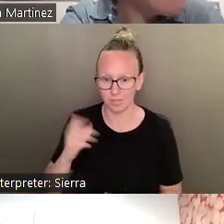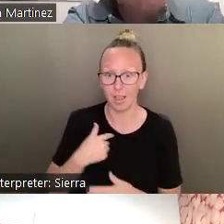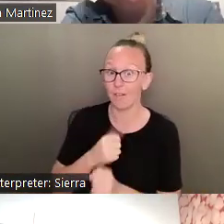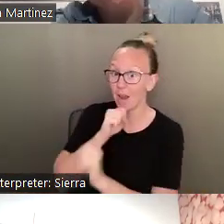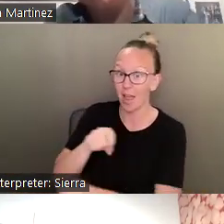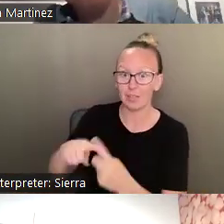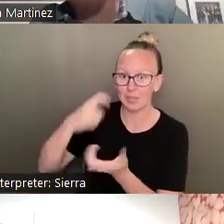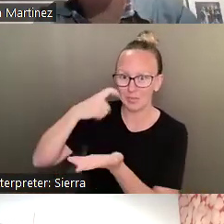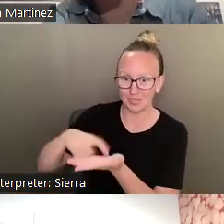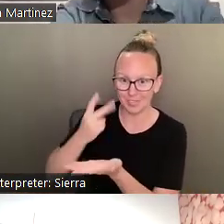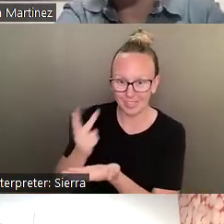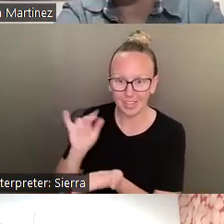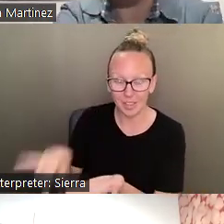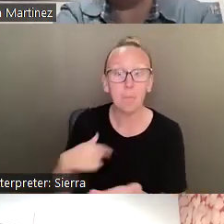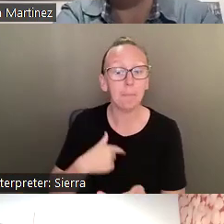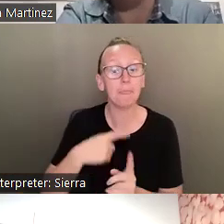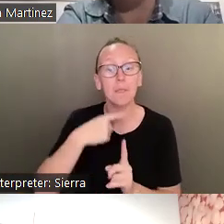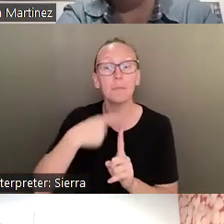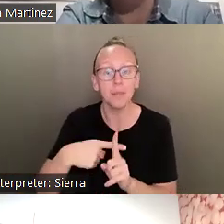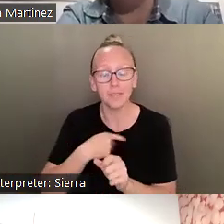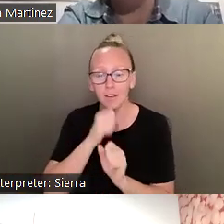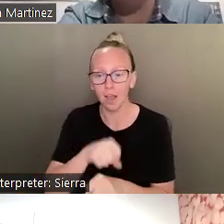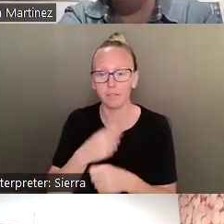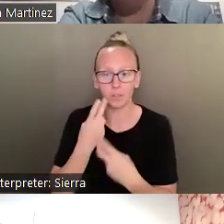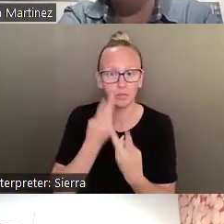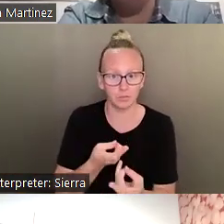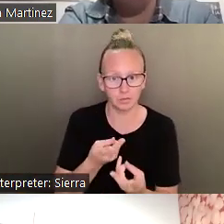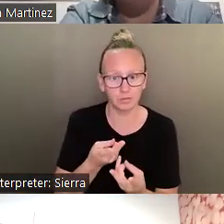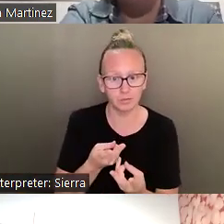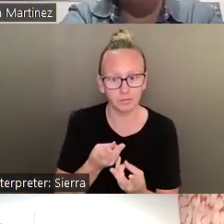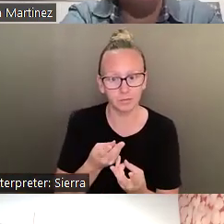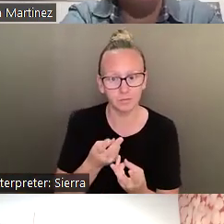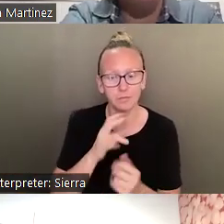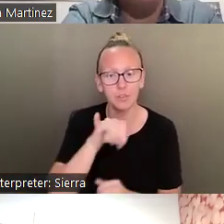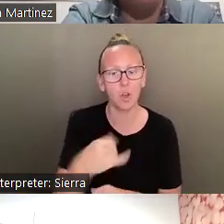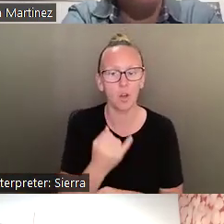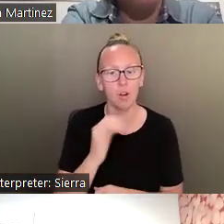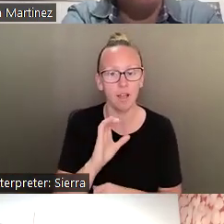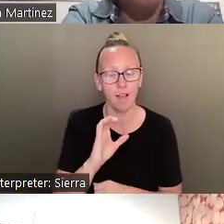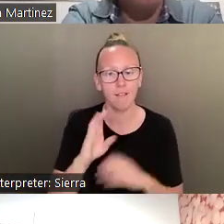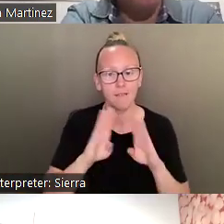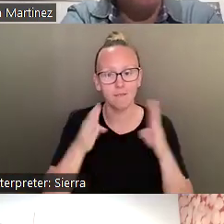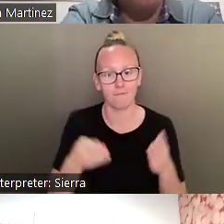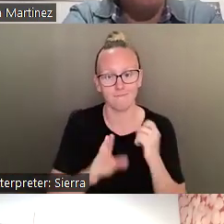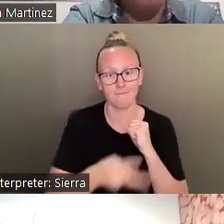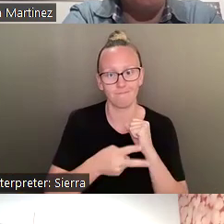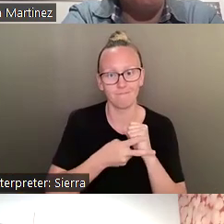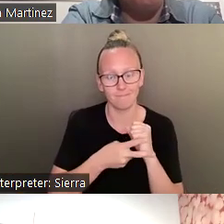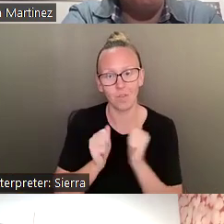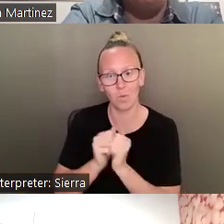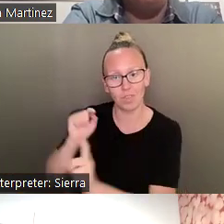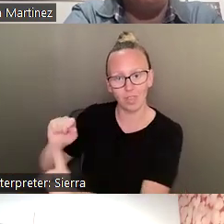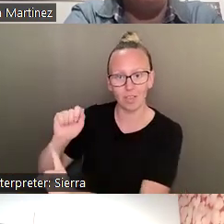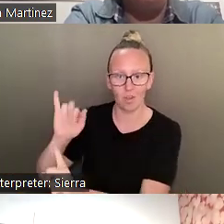I especially love visiting the James Castle Collection and Archive with them. Ariana's contagious joy as they explore